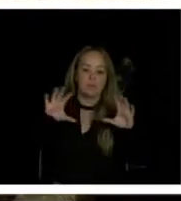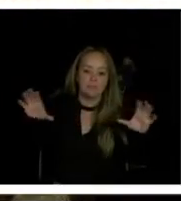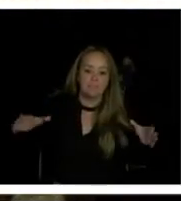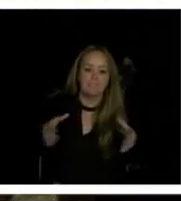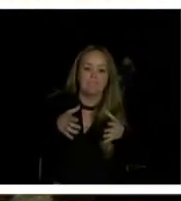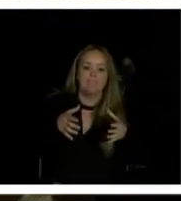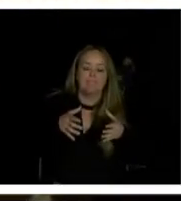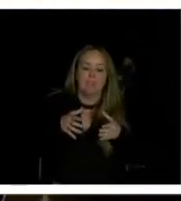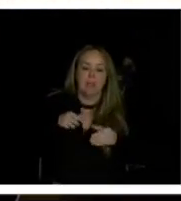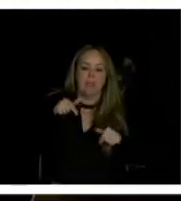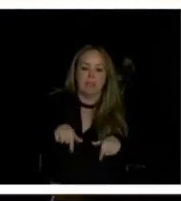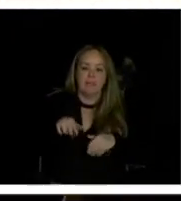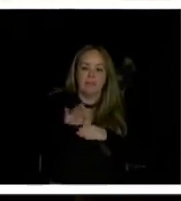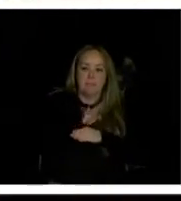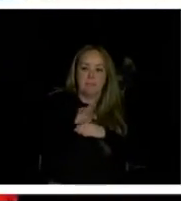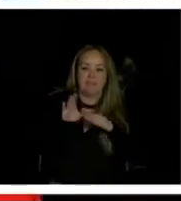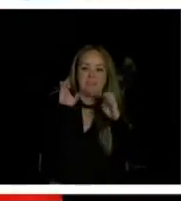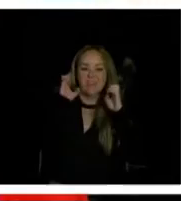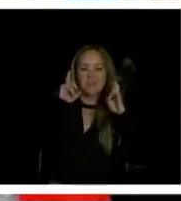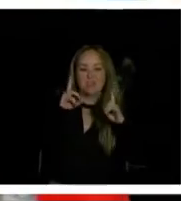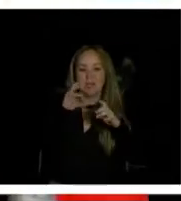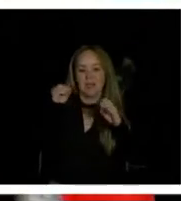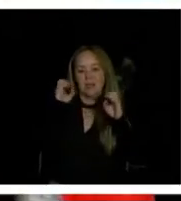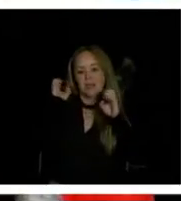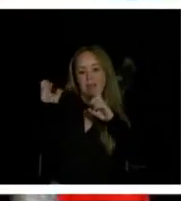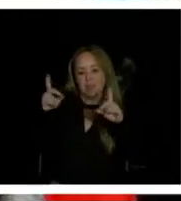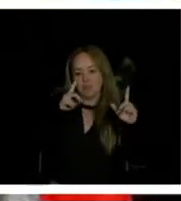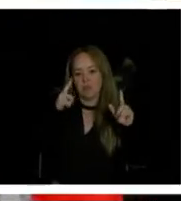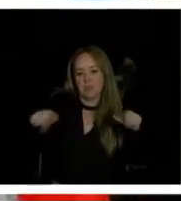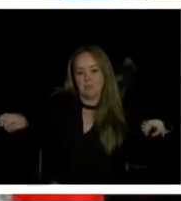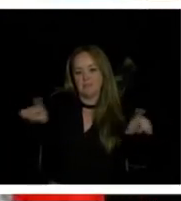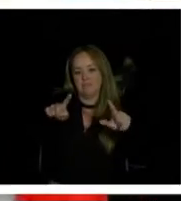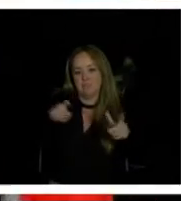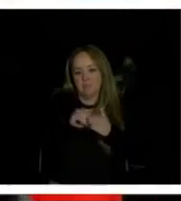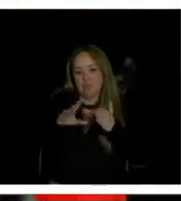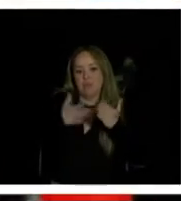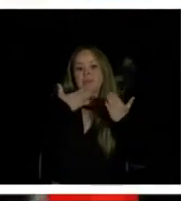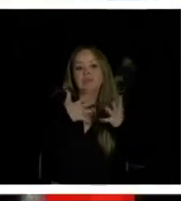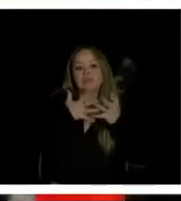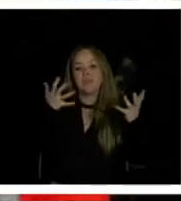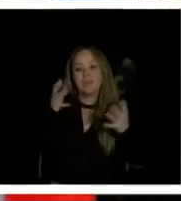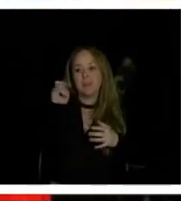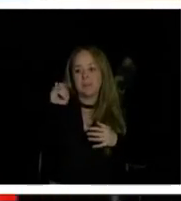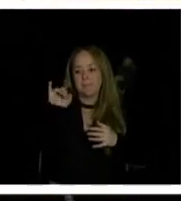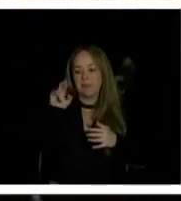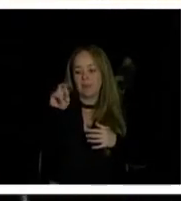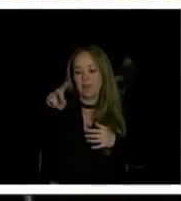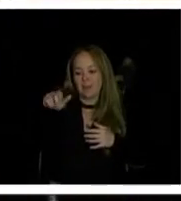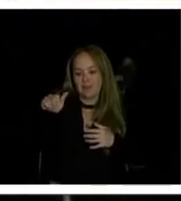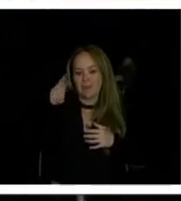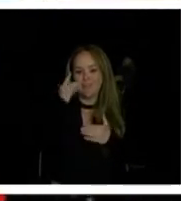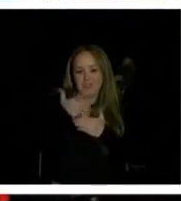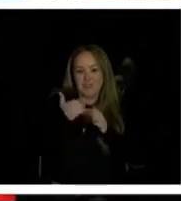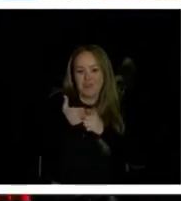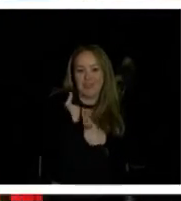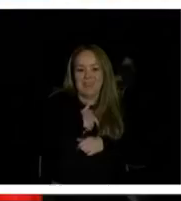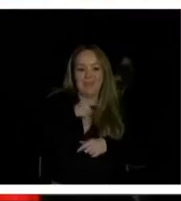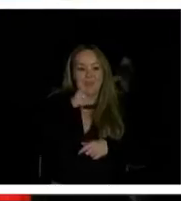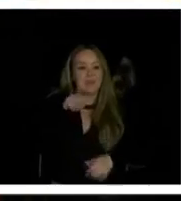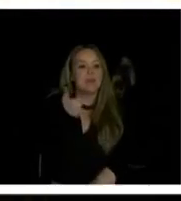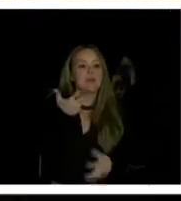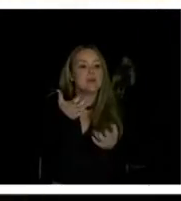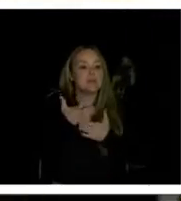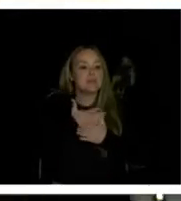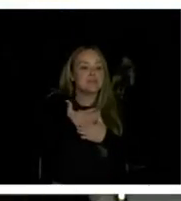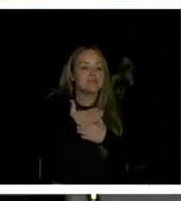this business of education and educating our students. So thank you so much, Miranda, for sharing with us. Who else? Who else